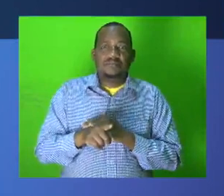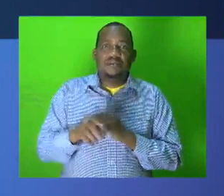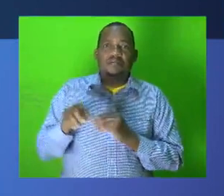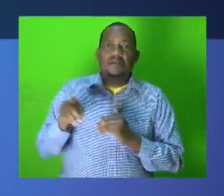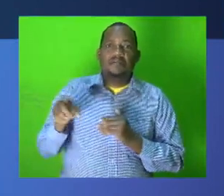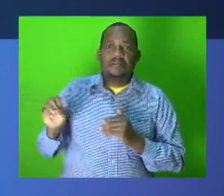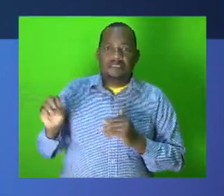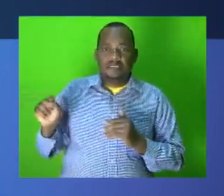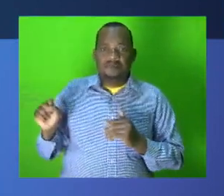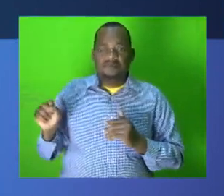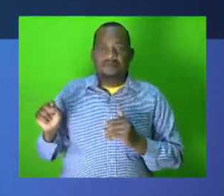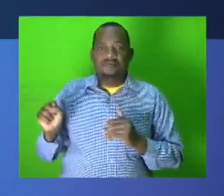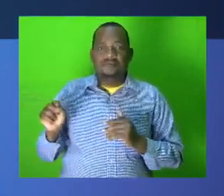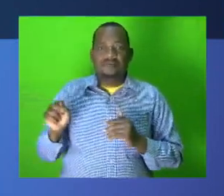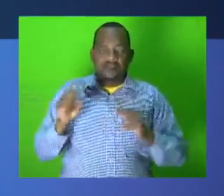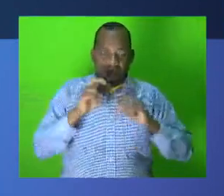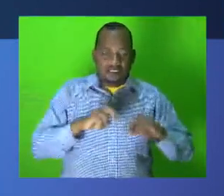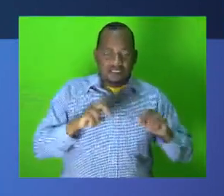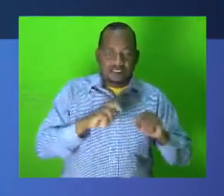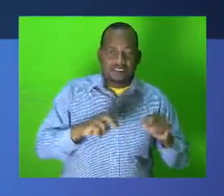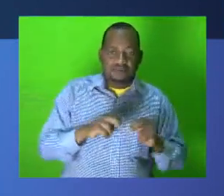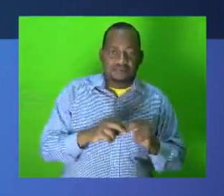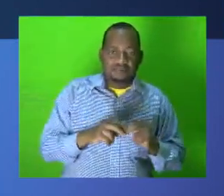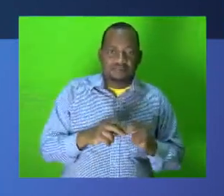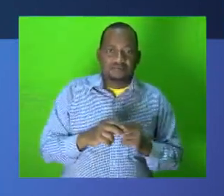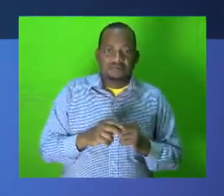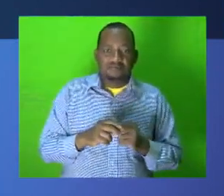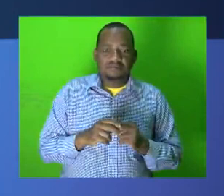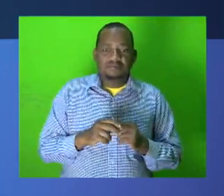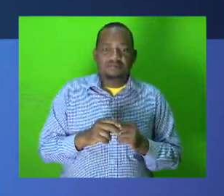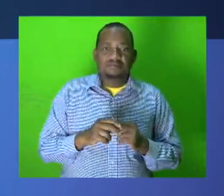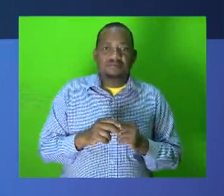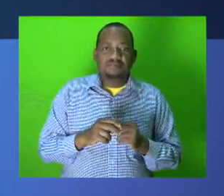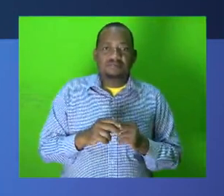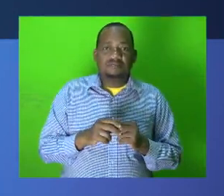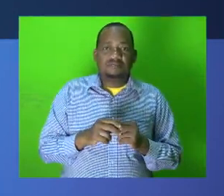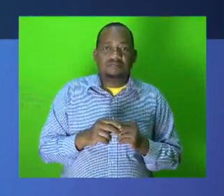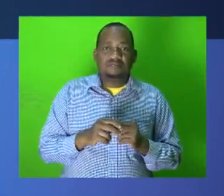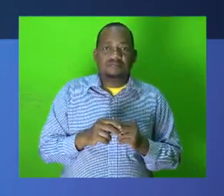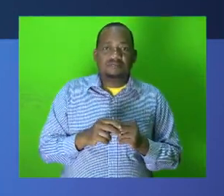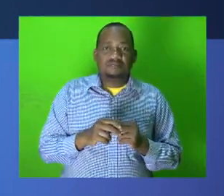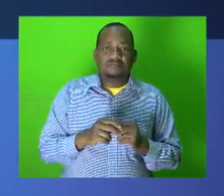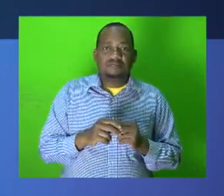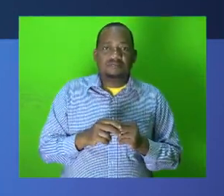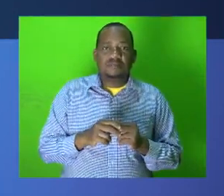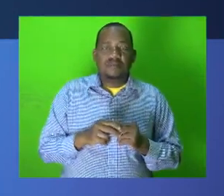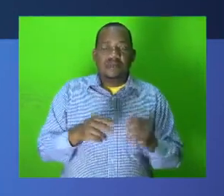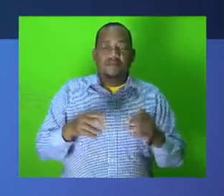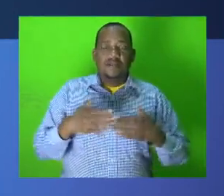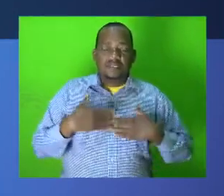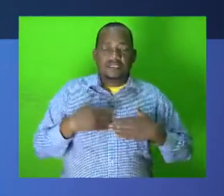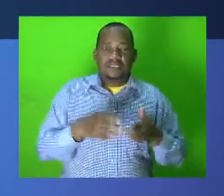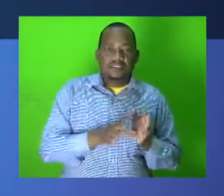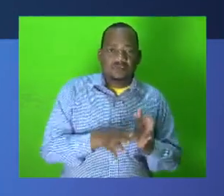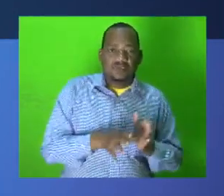number one, research influences researchers to collect valid data. If you want to collect the data